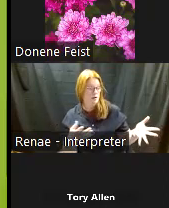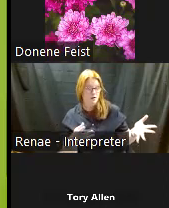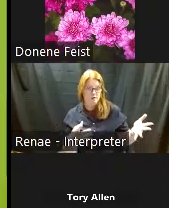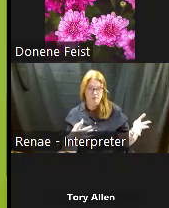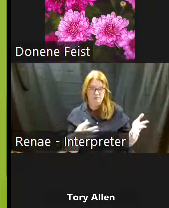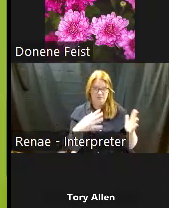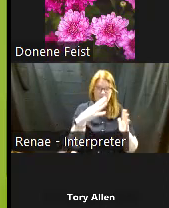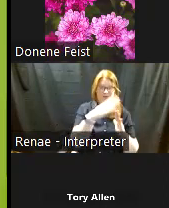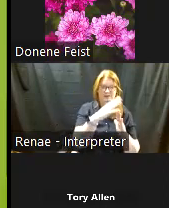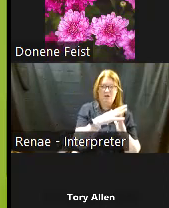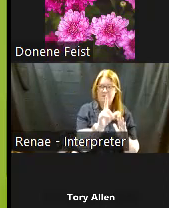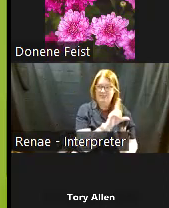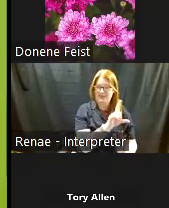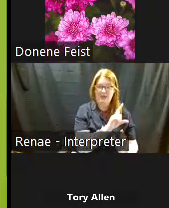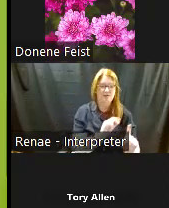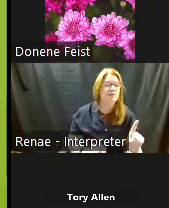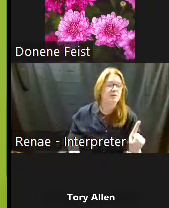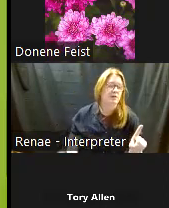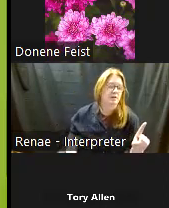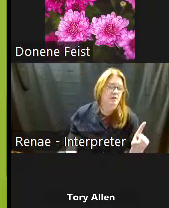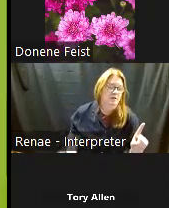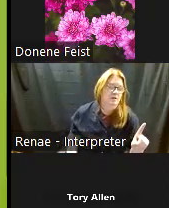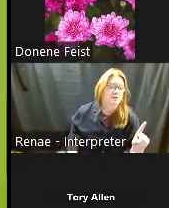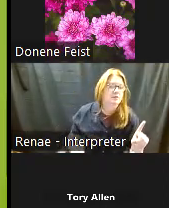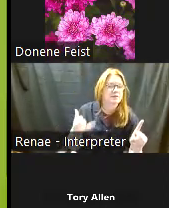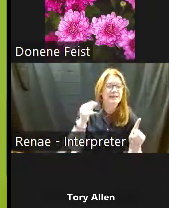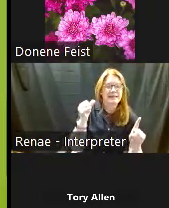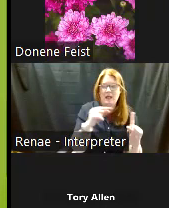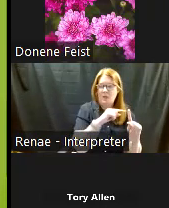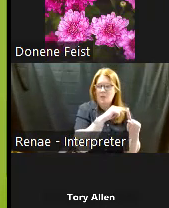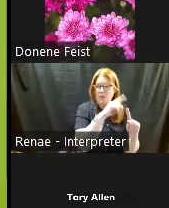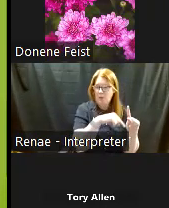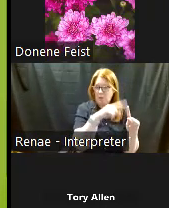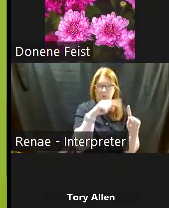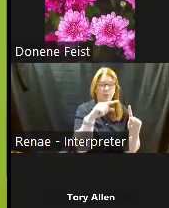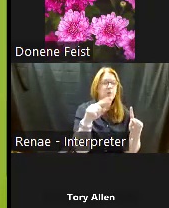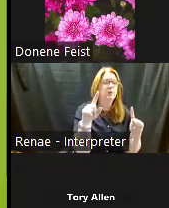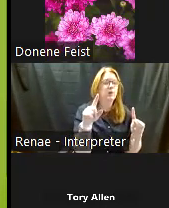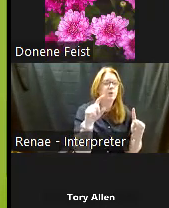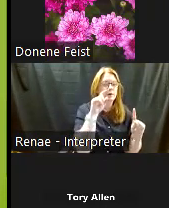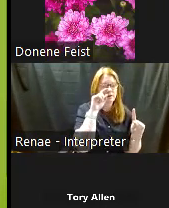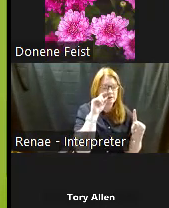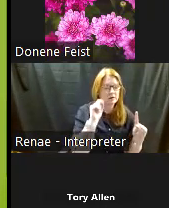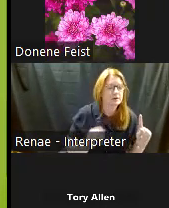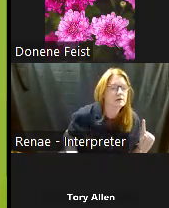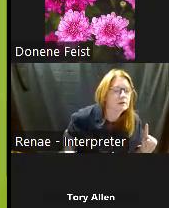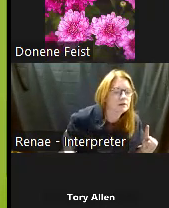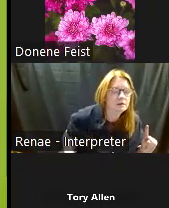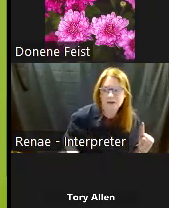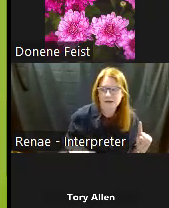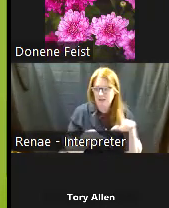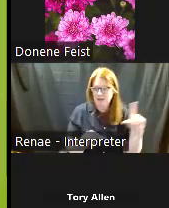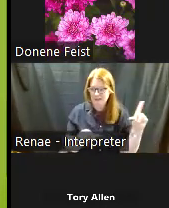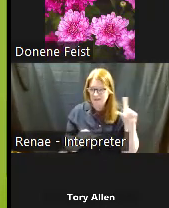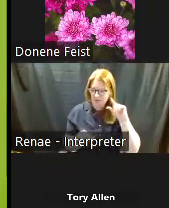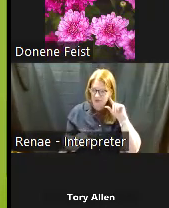of the top on the left side of the screen there, the yellow tracing up in the left corner, that's the left ear. The left ear is